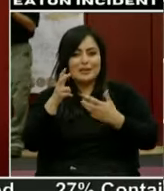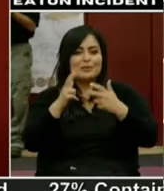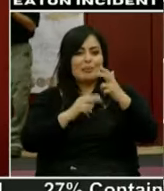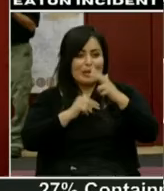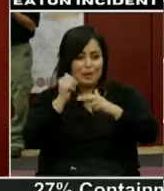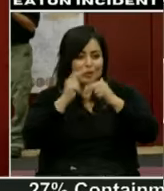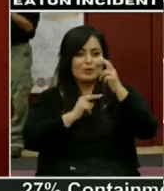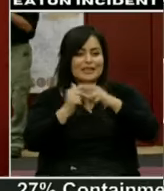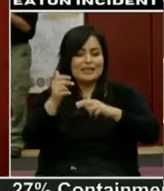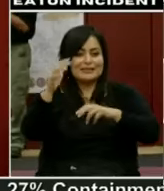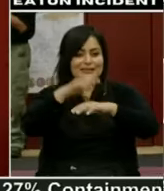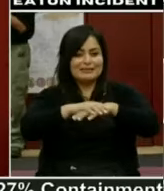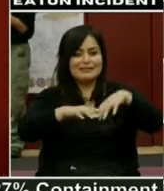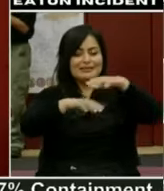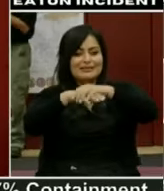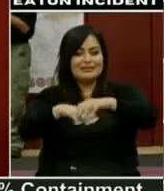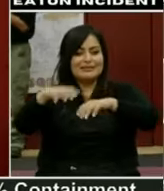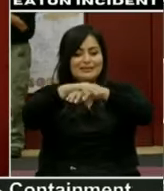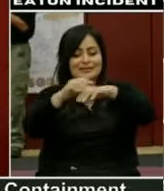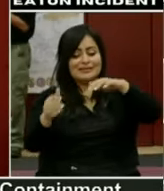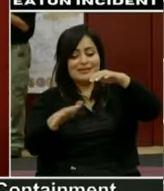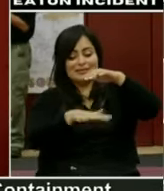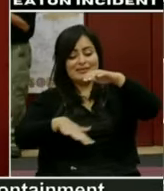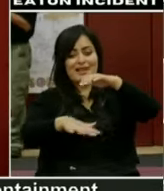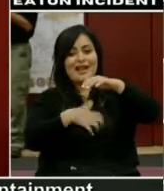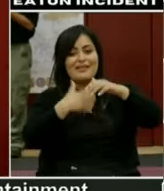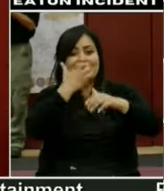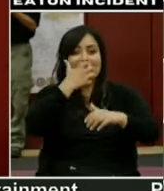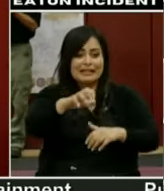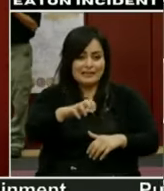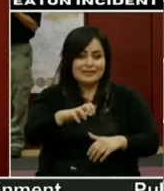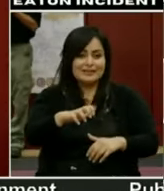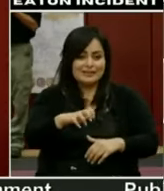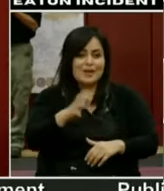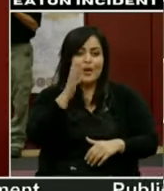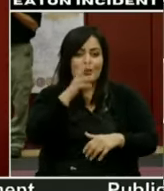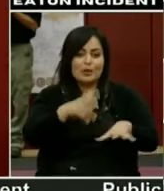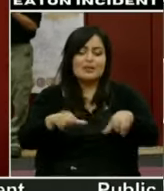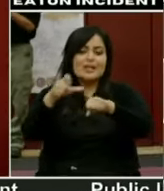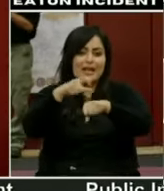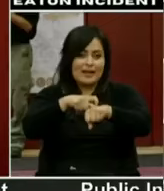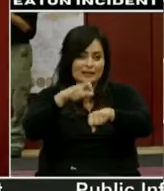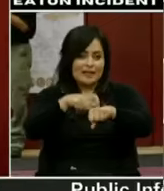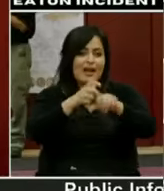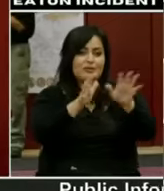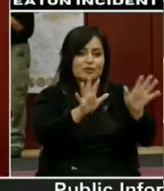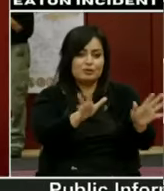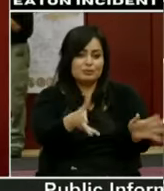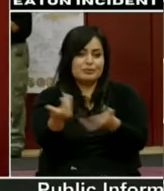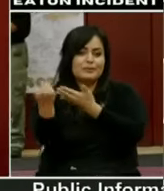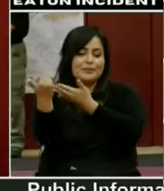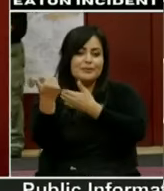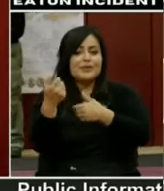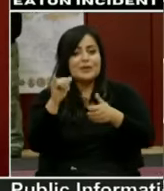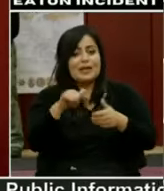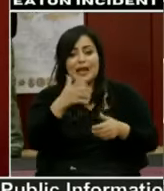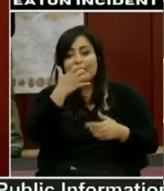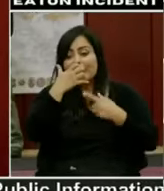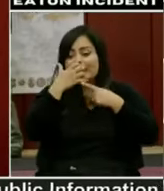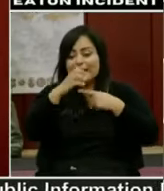of that heat. So it's going to require a lot of time to lift all that out. So those sources of heat continue to be a concern for